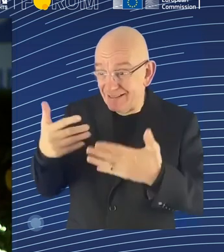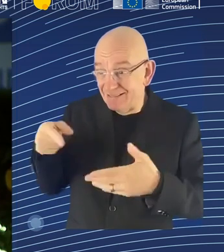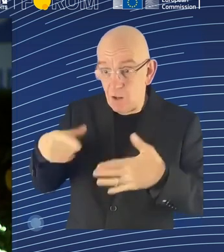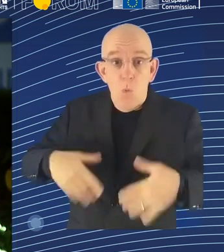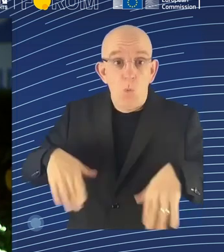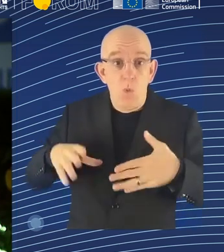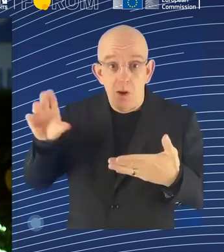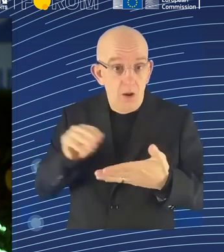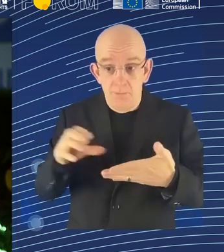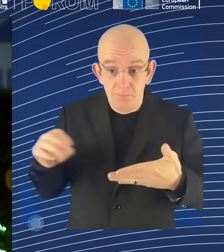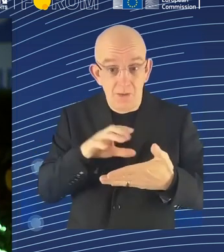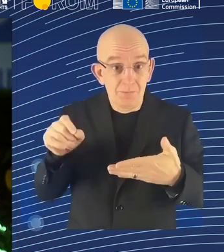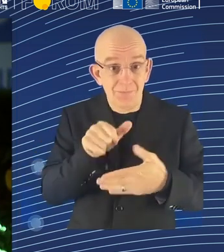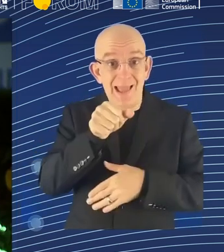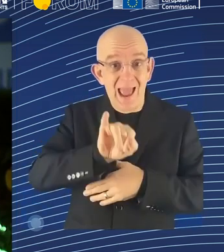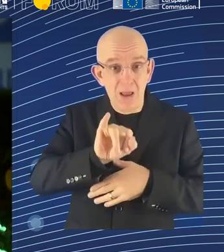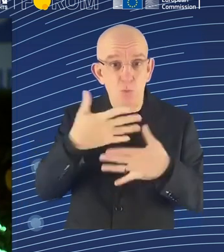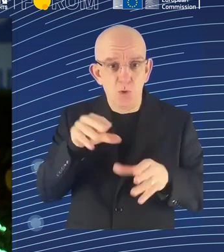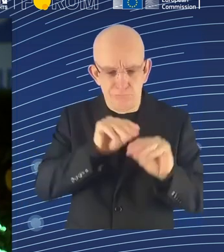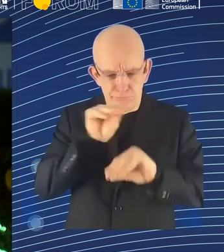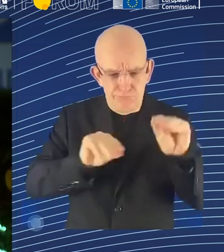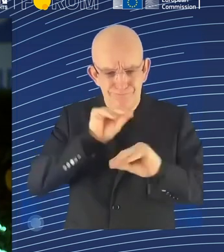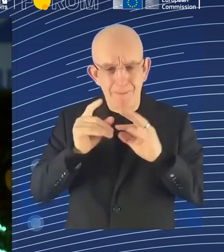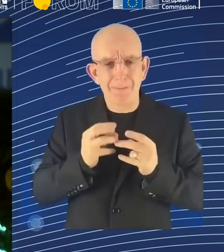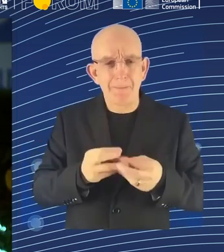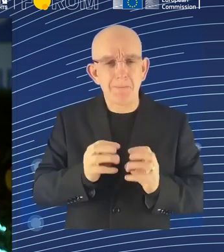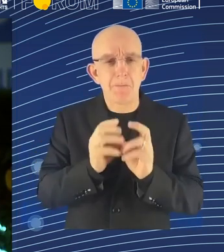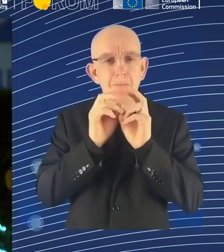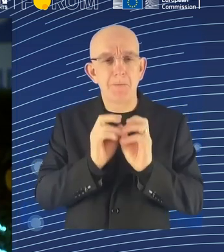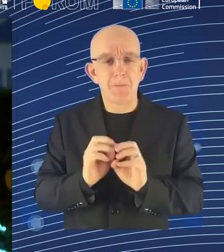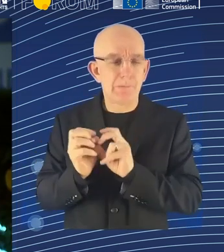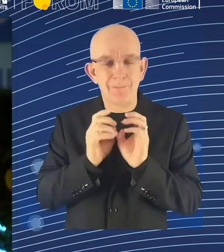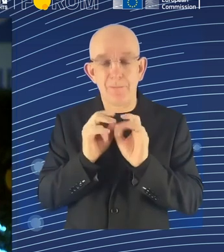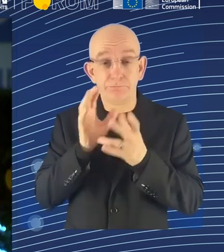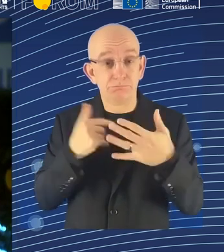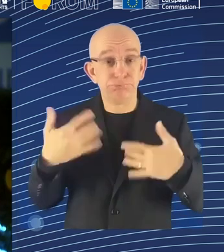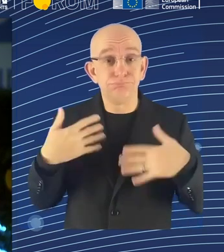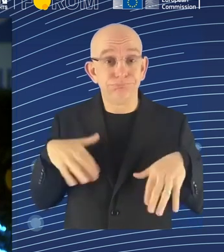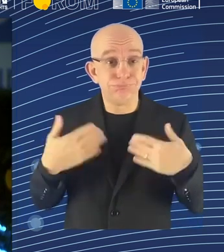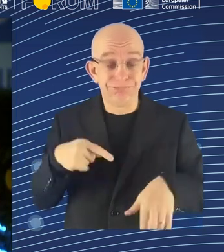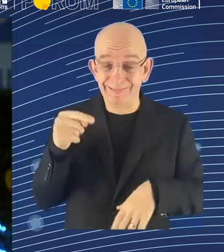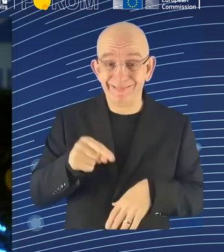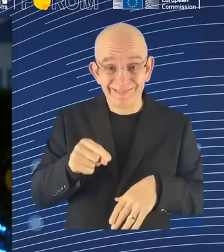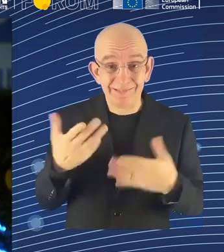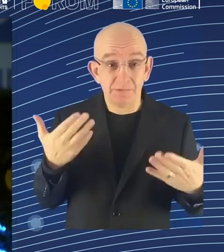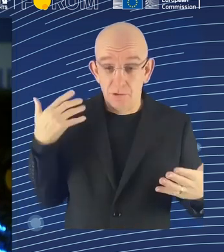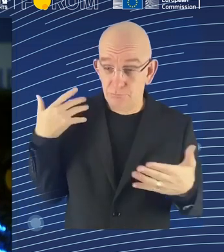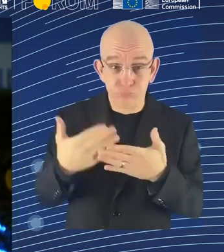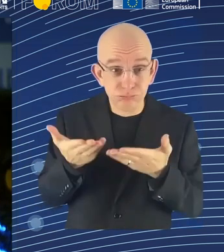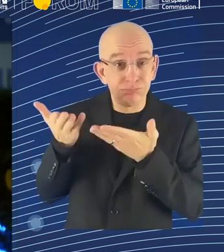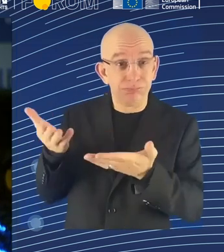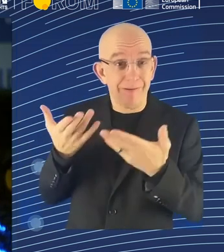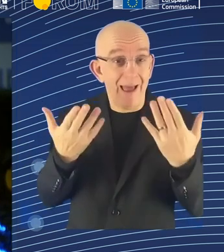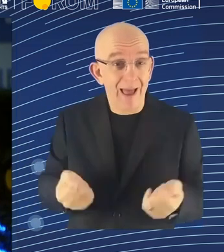So we've been using them for years, and now everything is speeding up. So we need to anticipate and support these